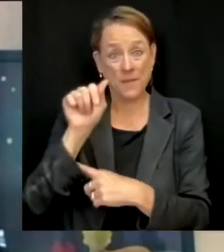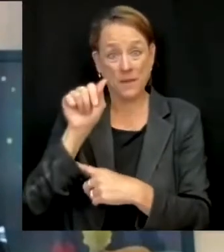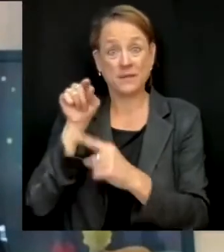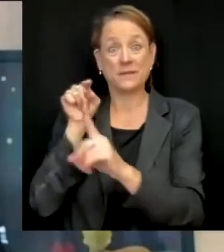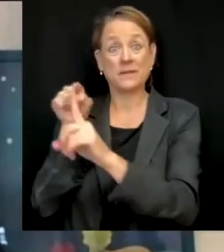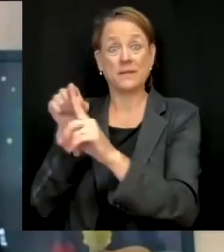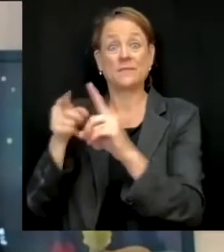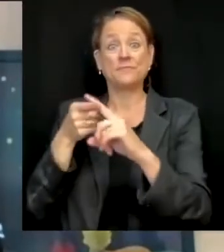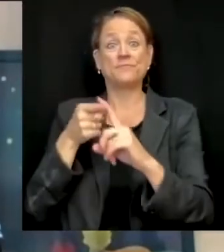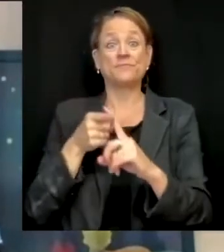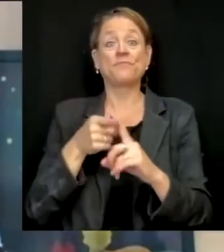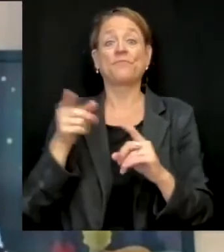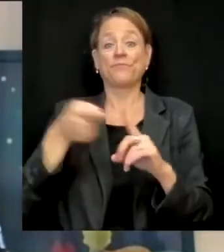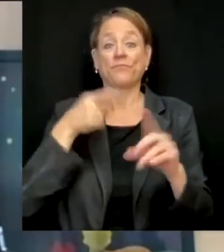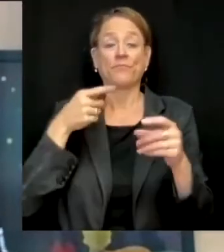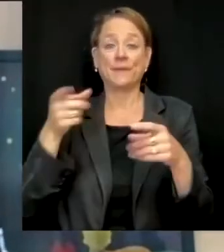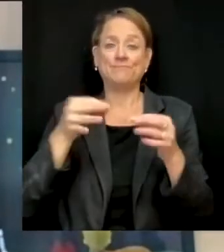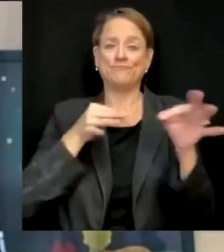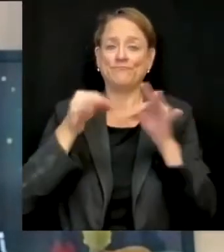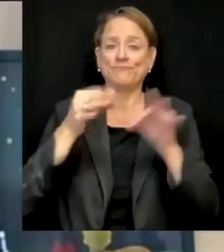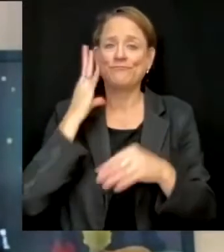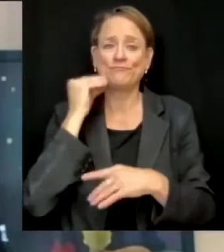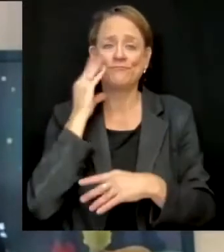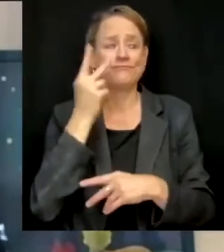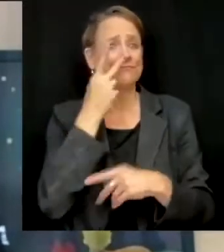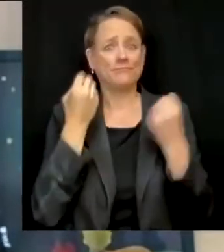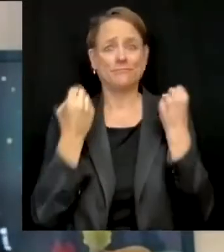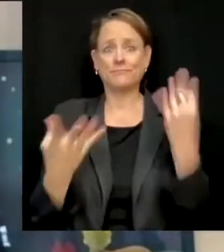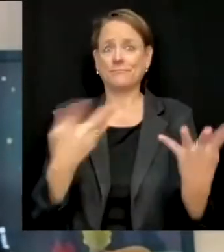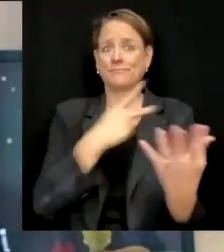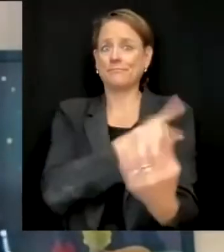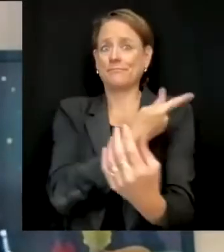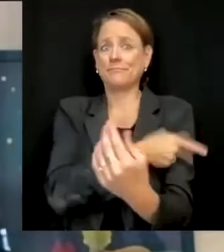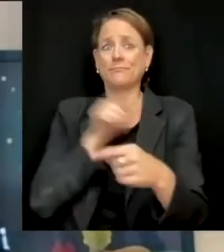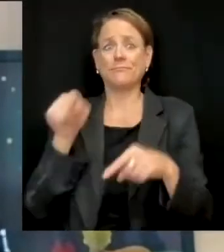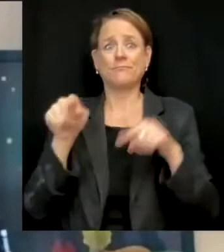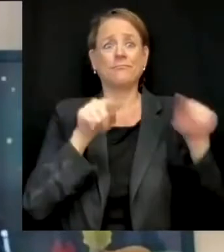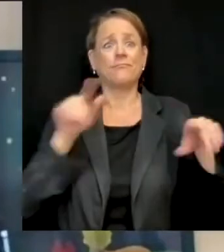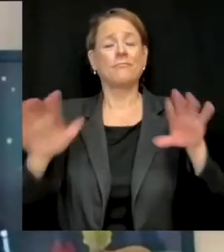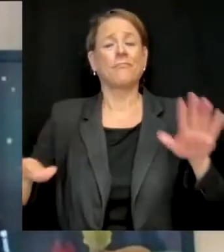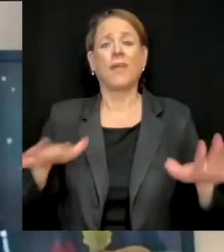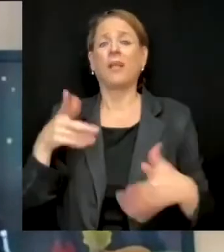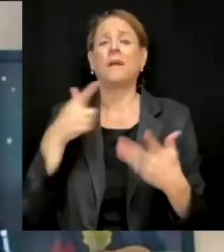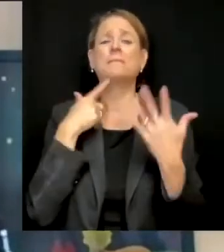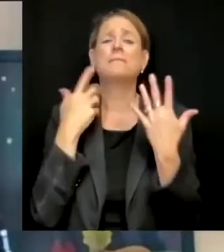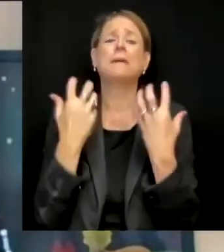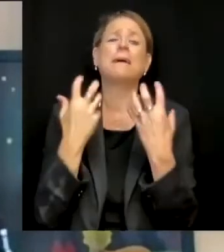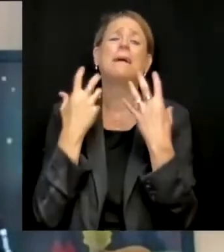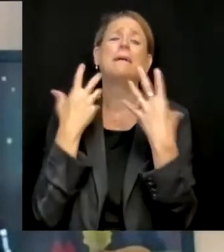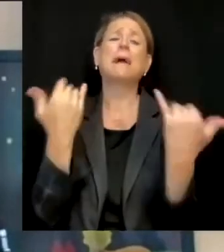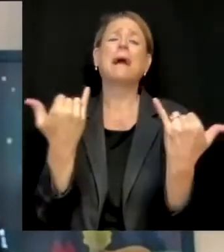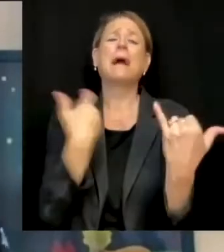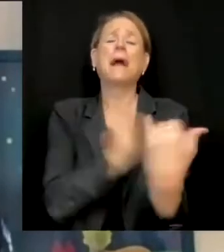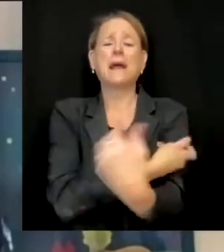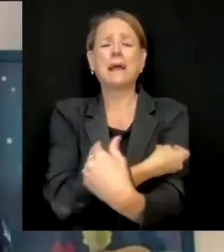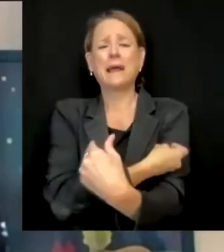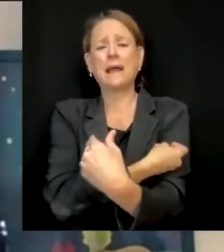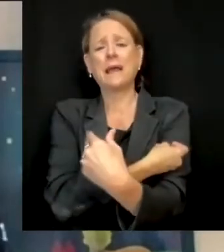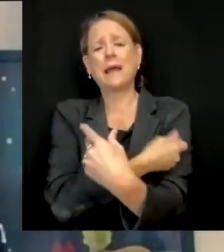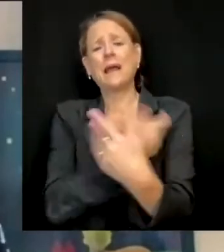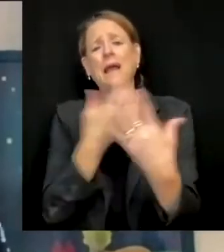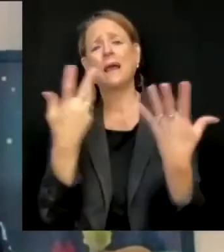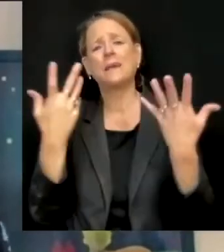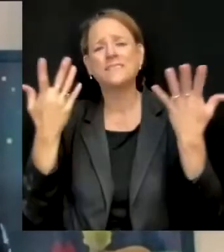with patients begging for vaccine as they were about to be placed on a ventilator. I hold